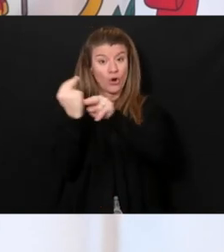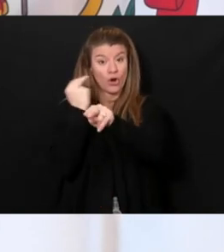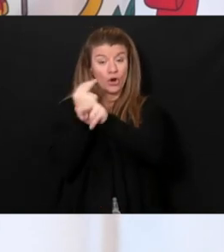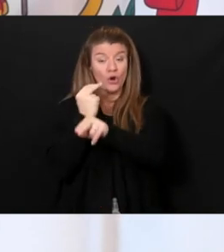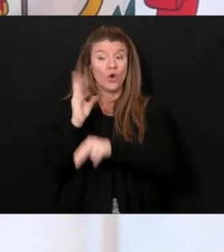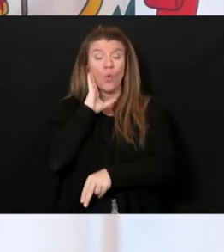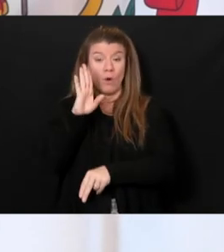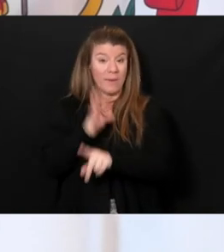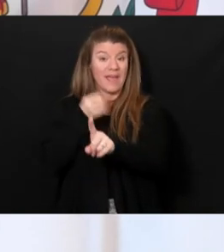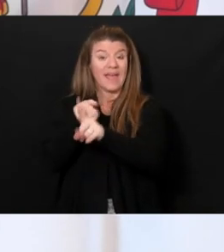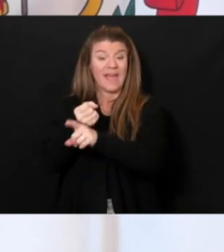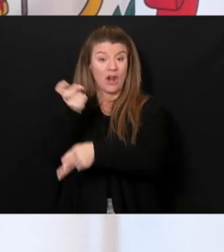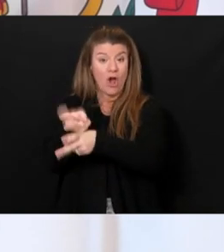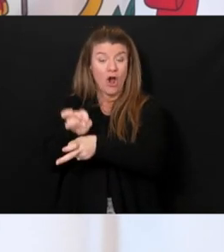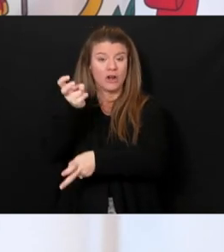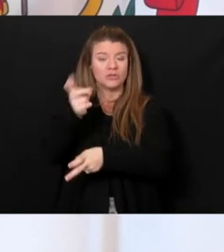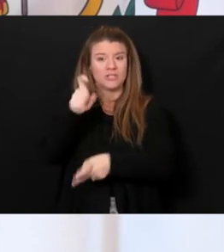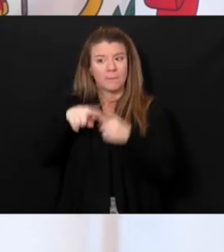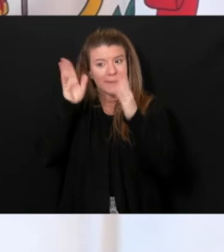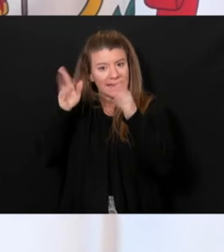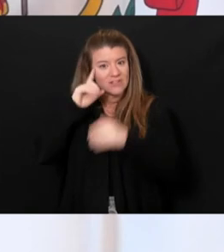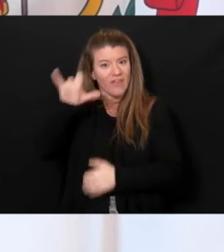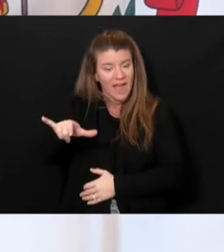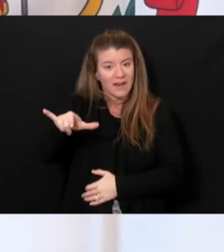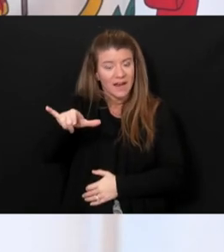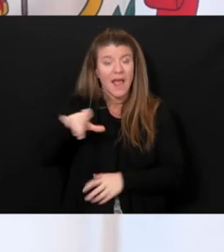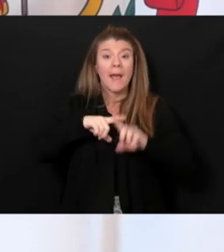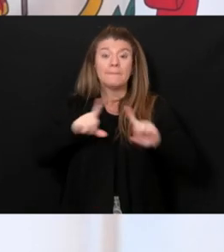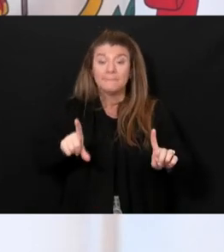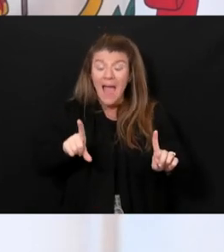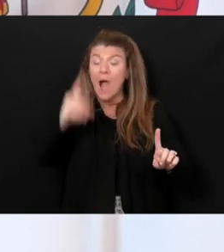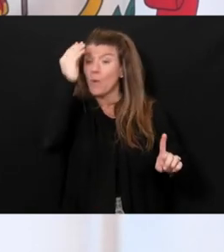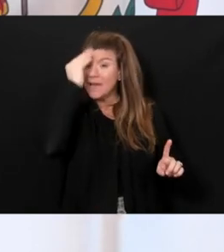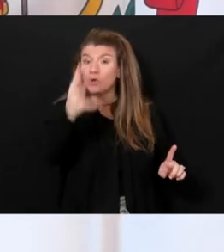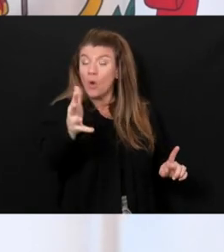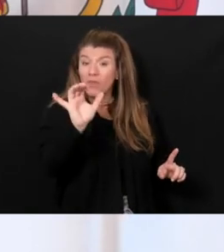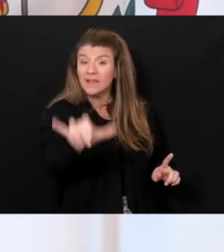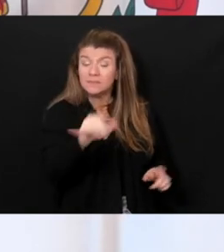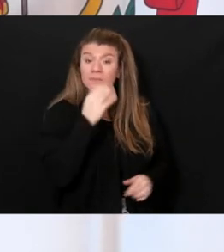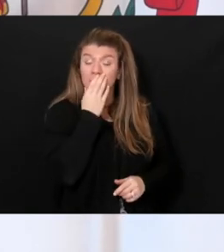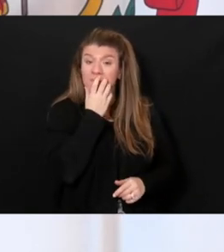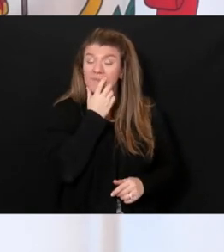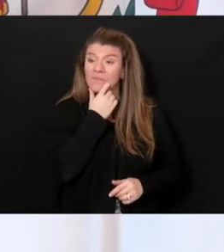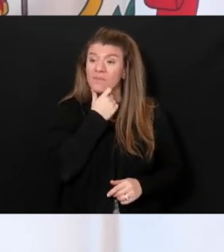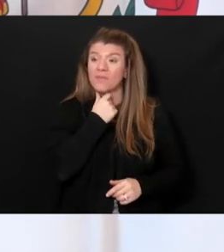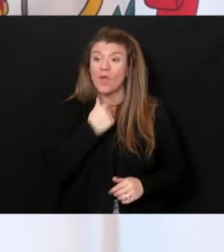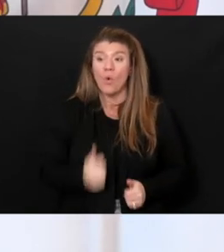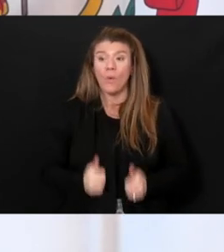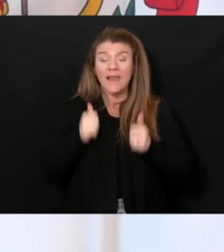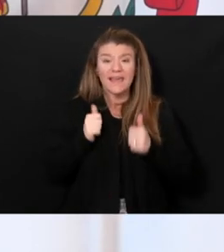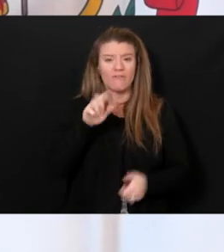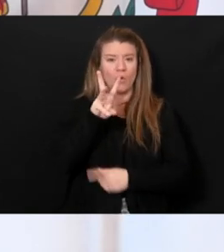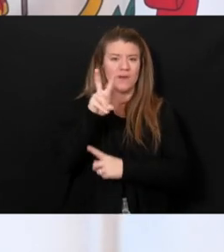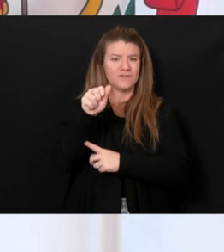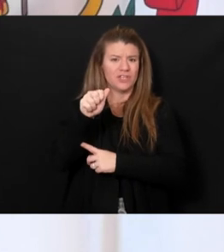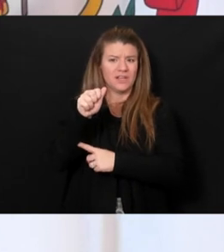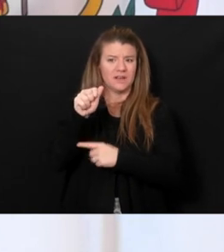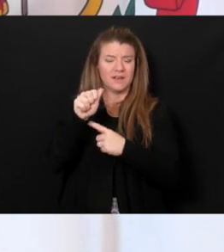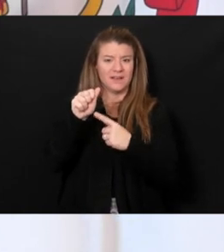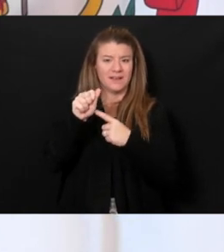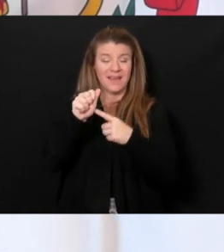particularly hit hard. We got to watch that and everything. But I keep telling everybody just this. We live in West Virginia.